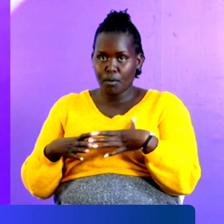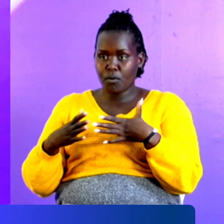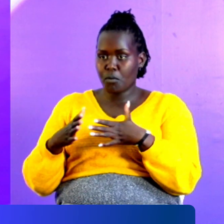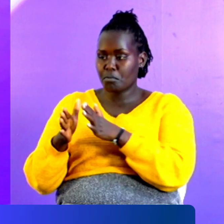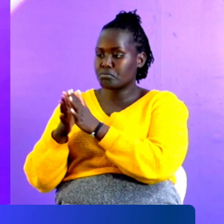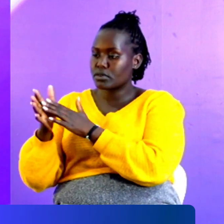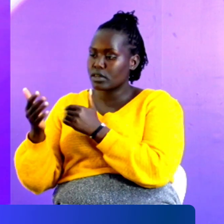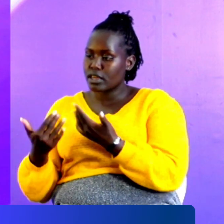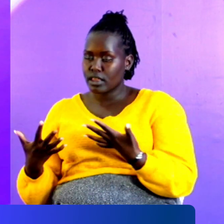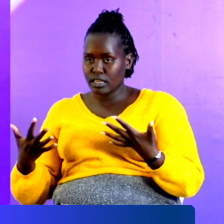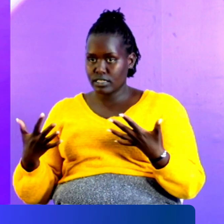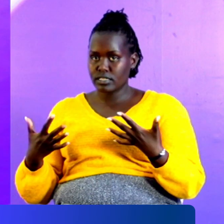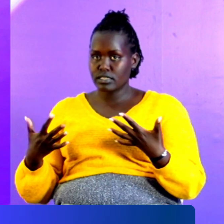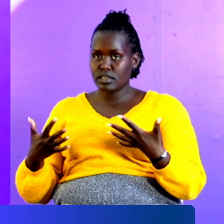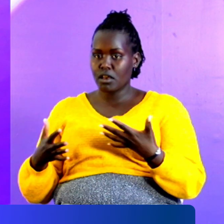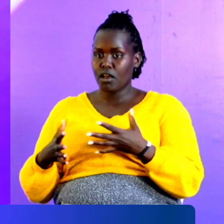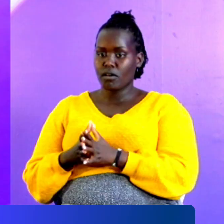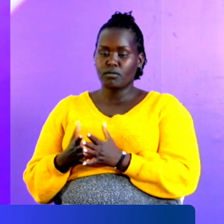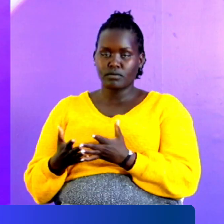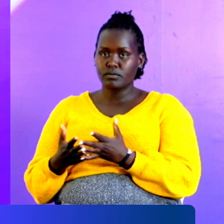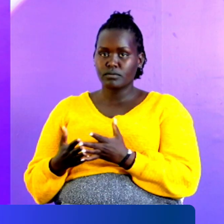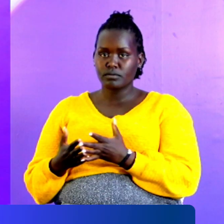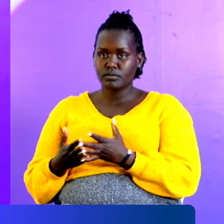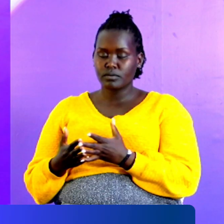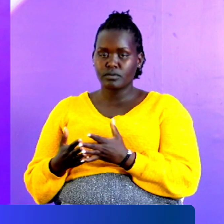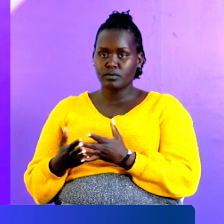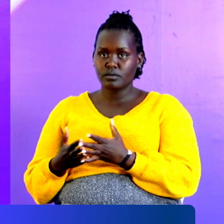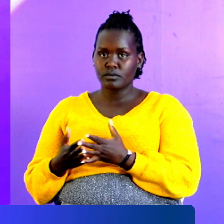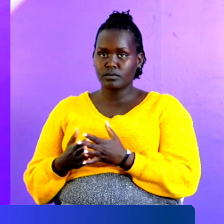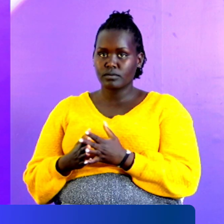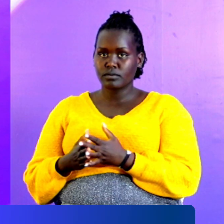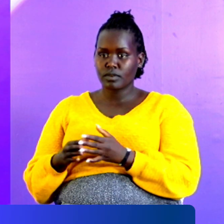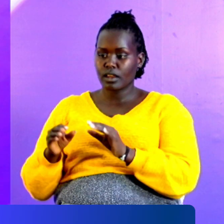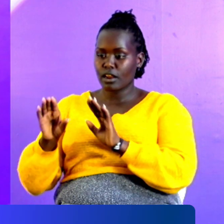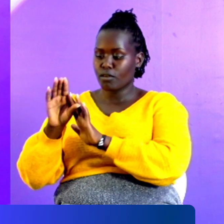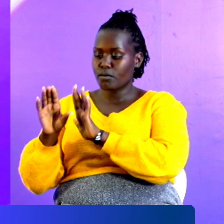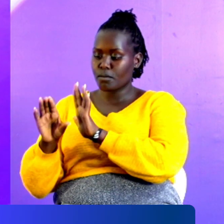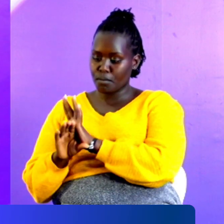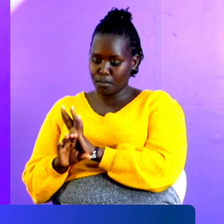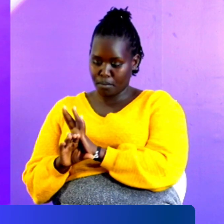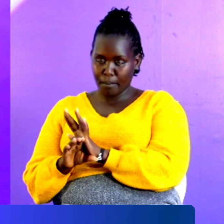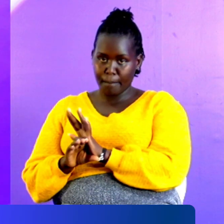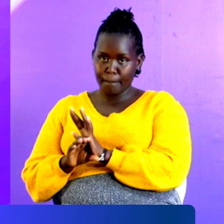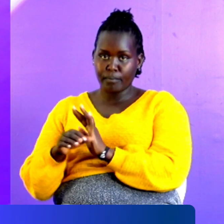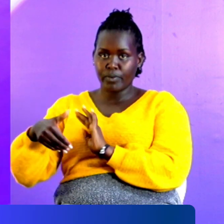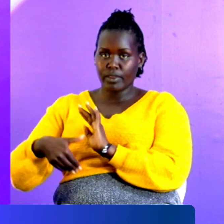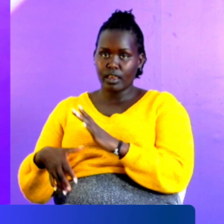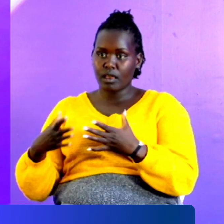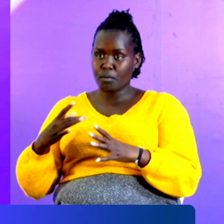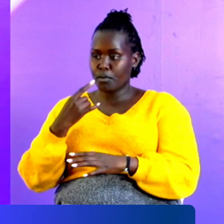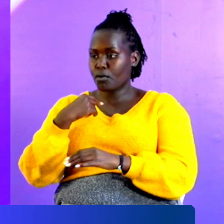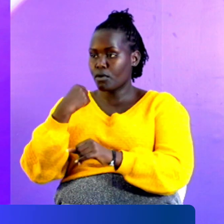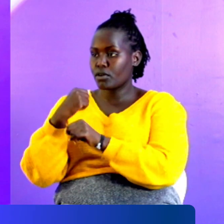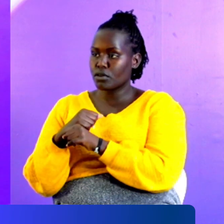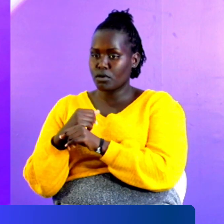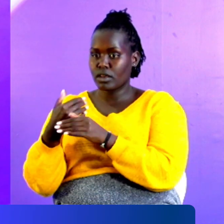things in this country. Yeah. It is the young people that have toppled governments in this country. Yeah. Of course, constitutionally. Yeah. And it is the young people that are going to